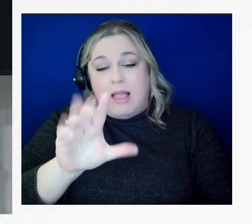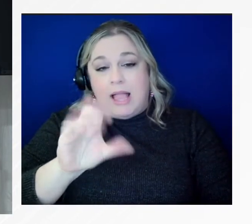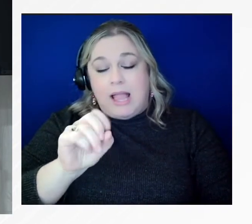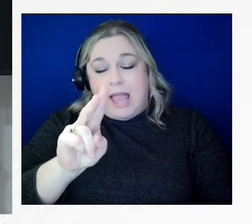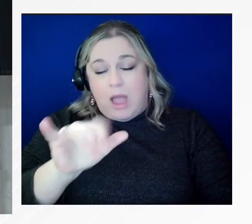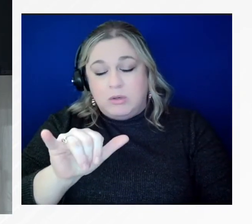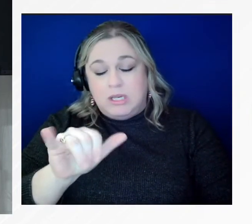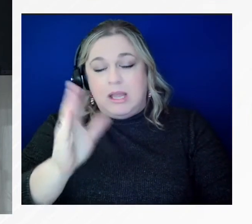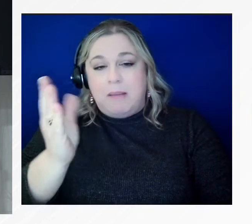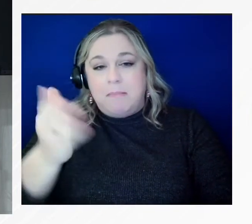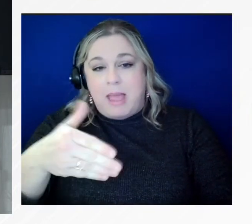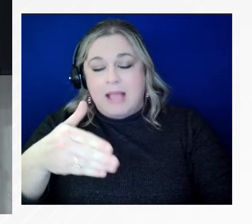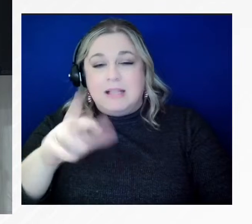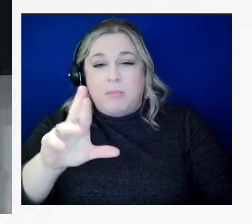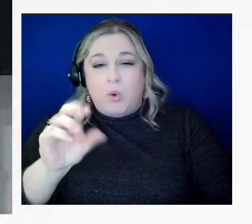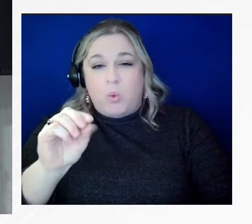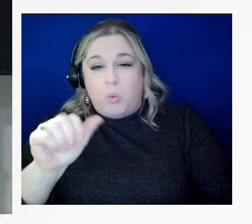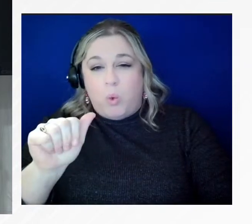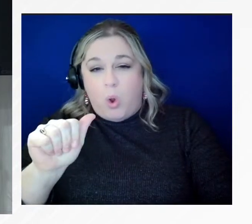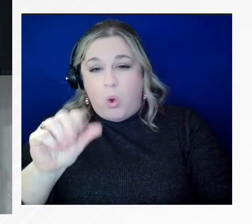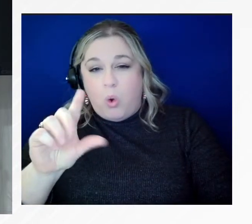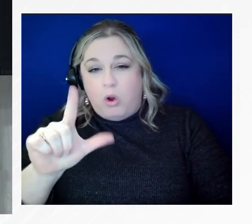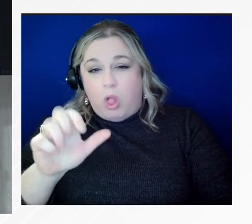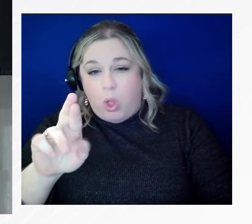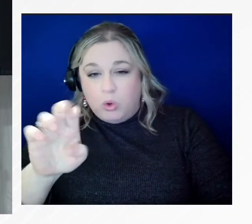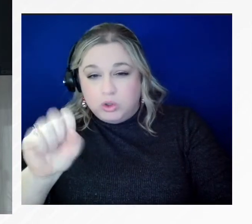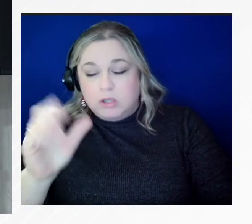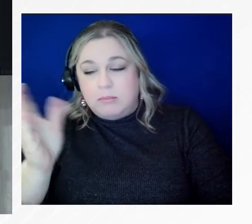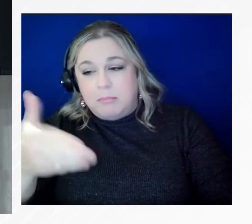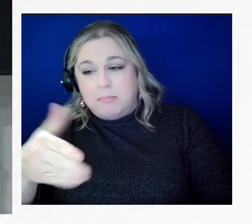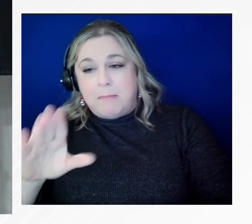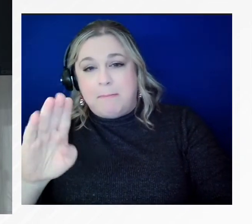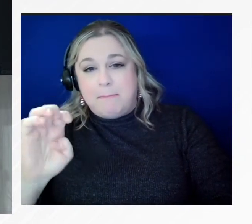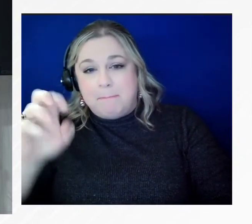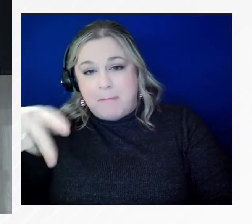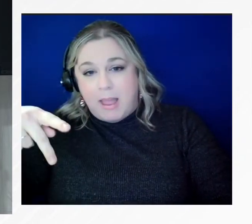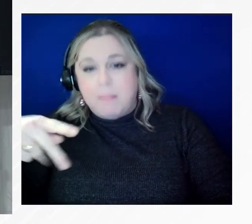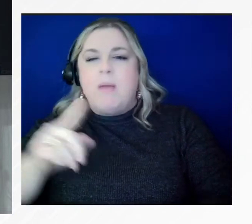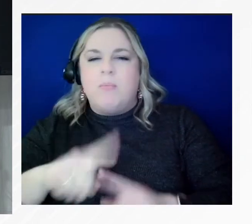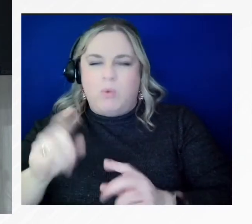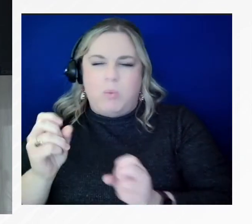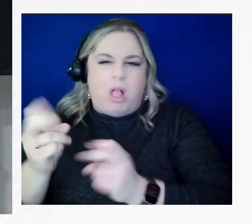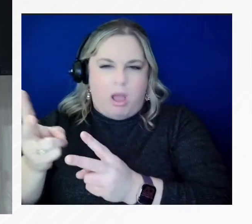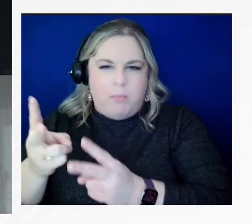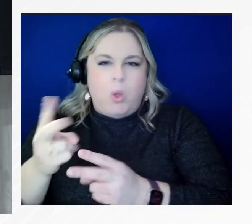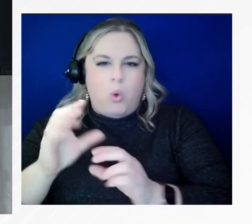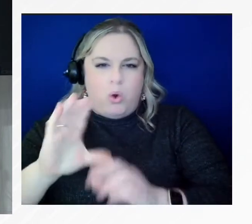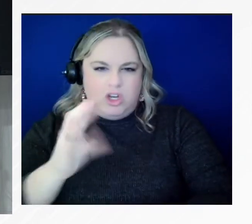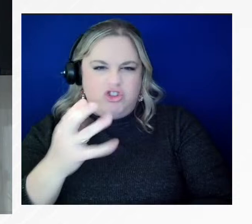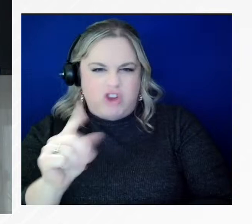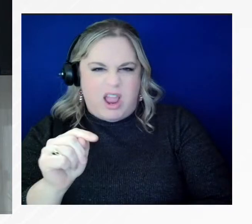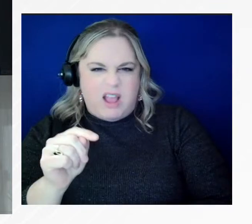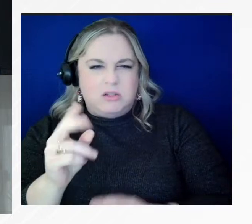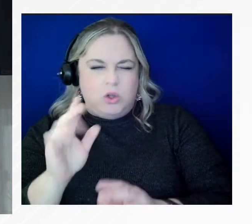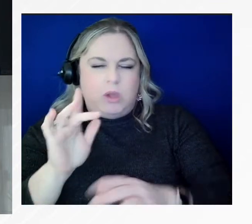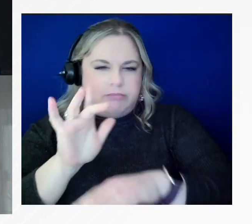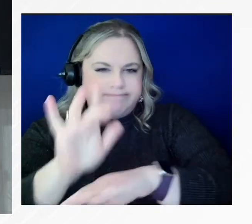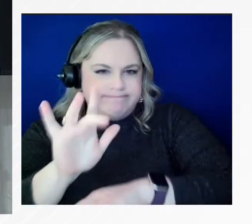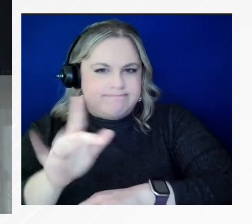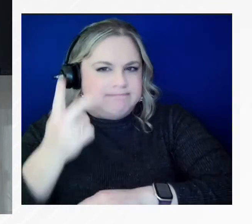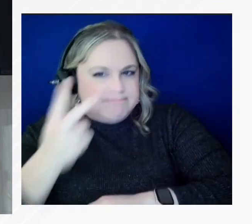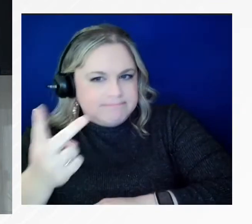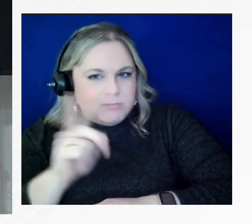closures/map. We will continue to have security patrol throughout the affected area.